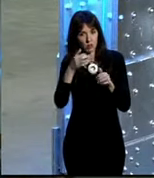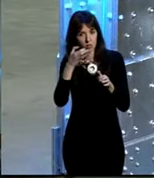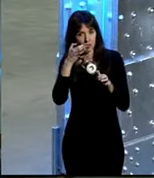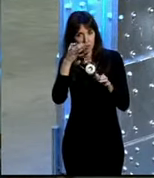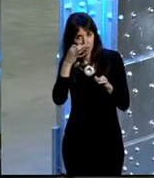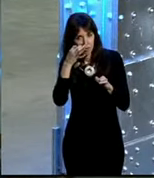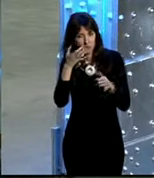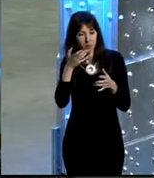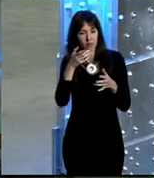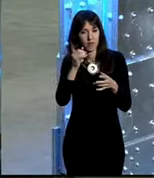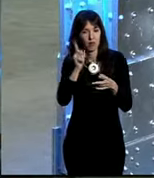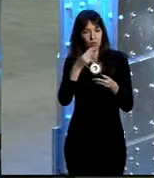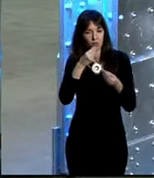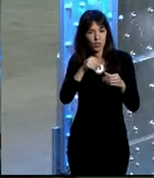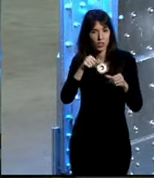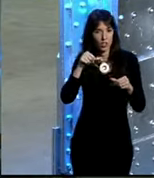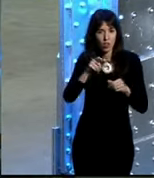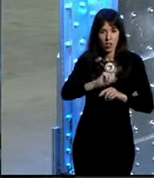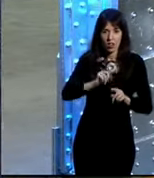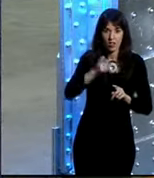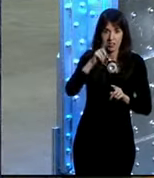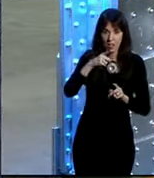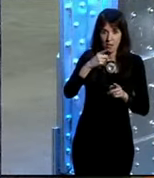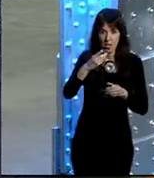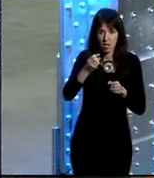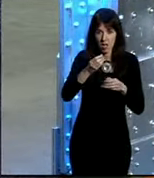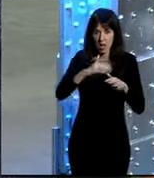have different ways to become real.